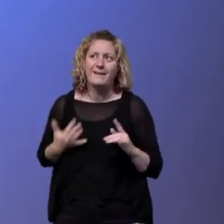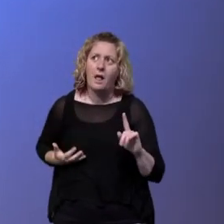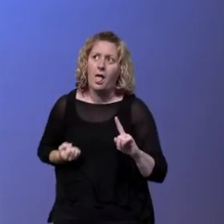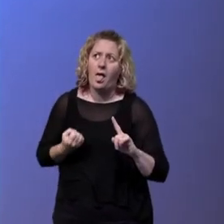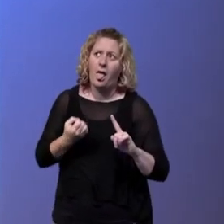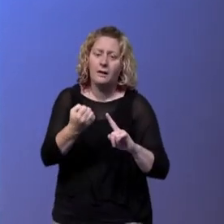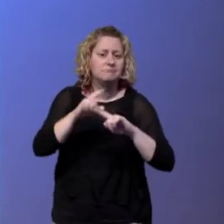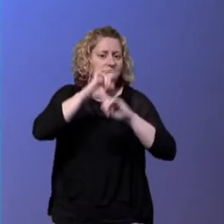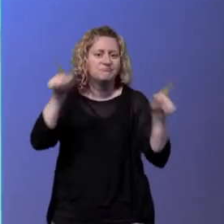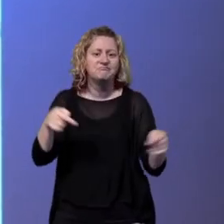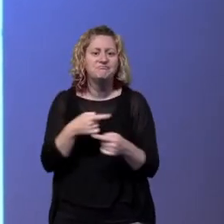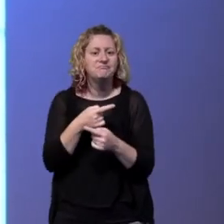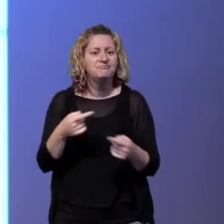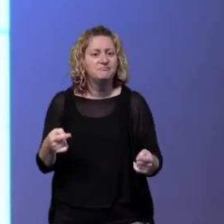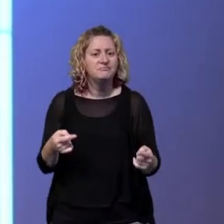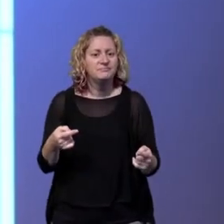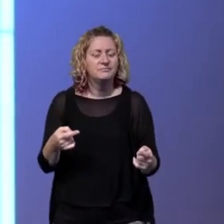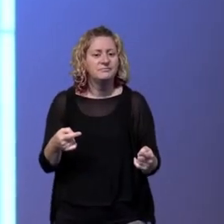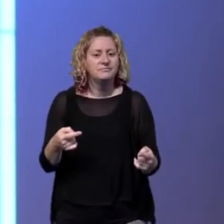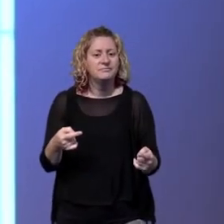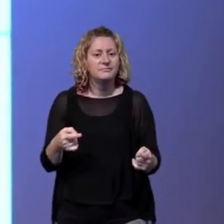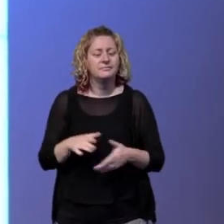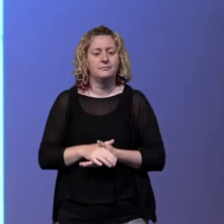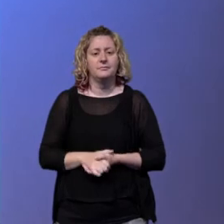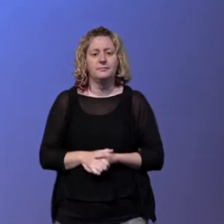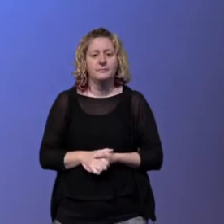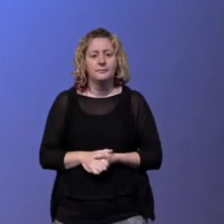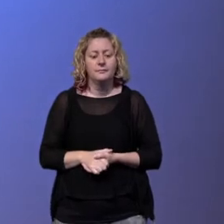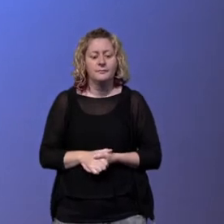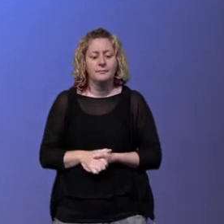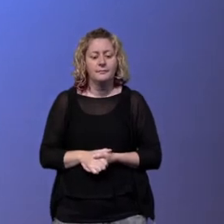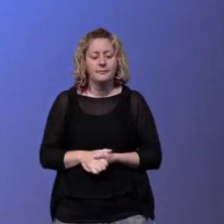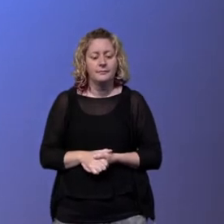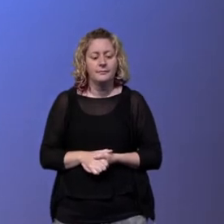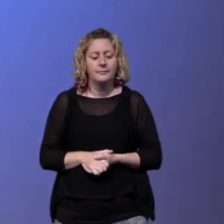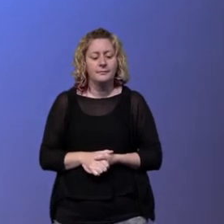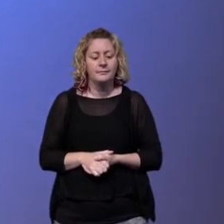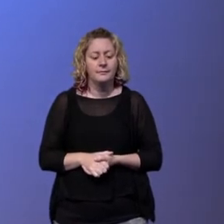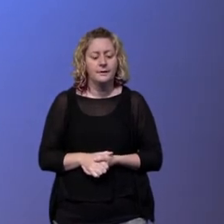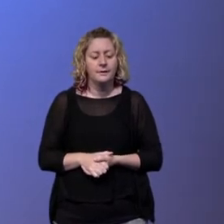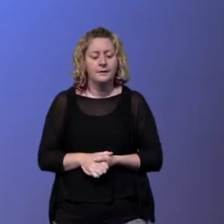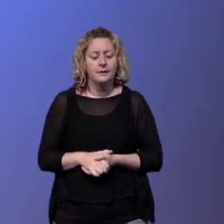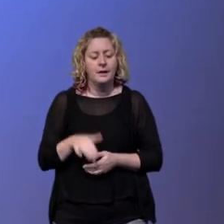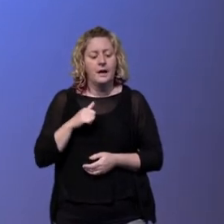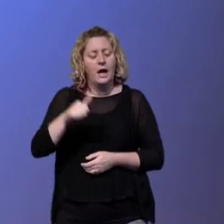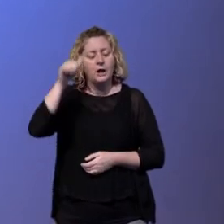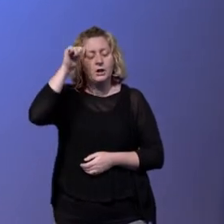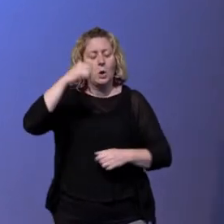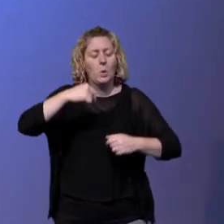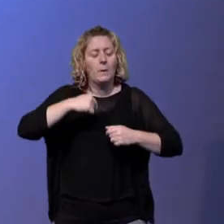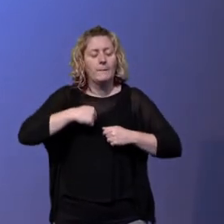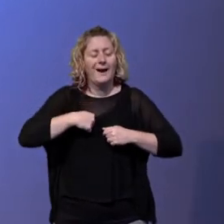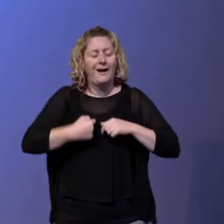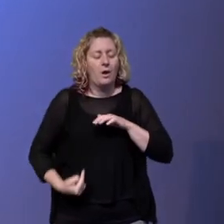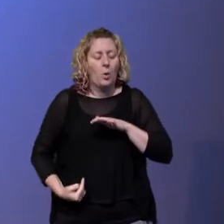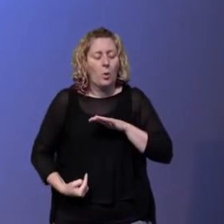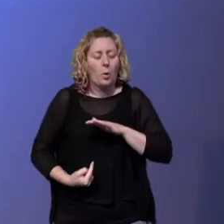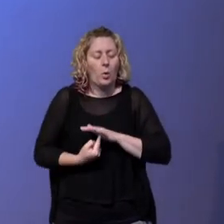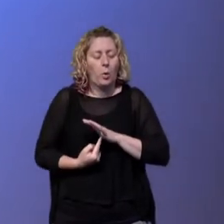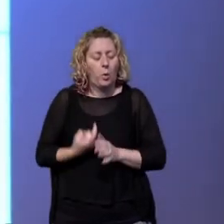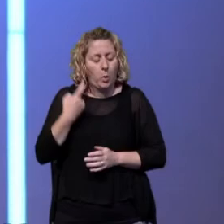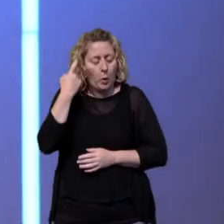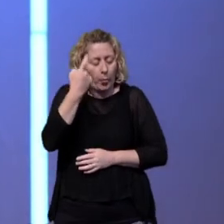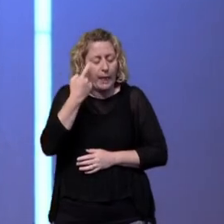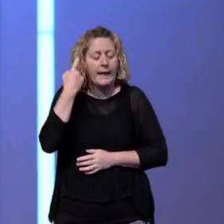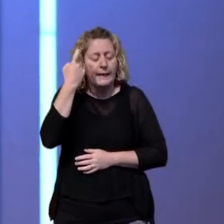what I'm saying is, I know the core stuff that's going on there. I know what my core thinking is. Do you know yours? So